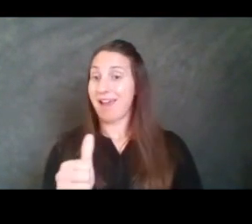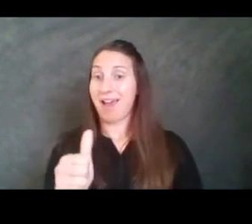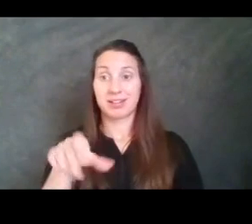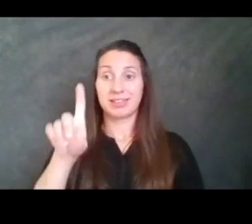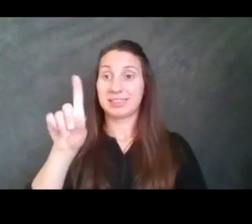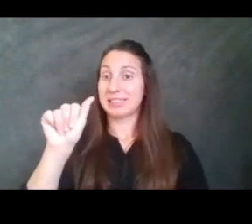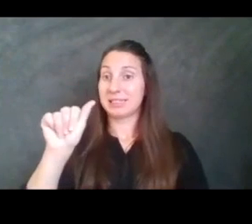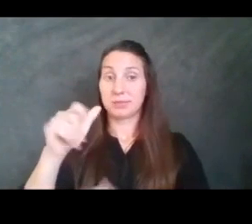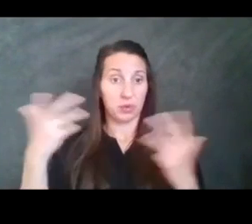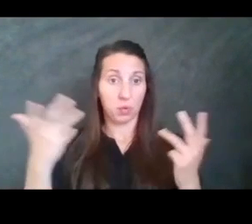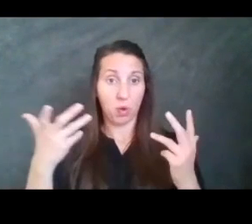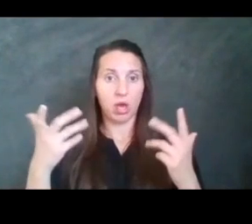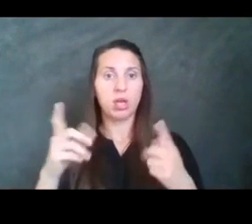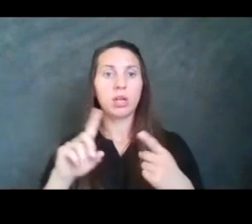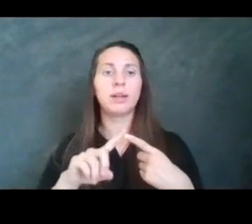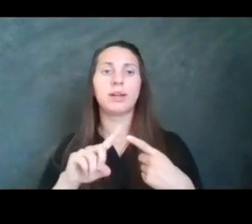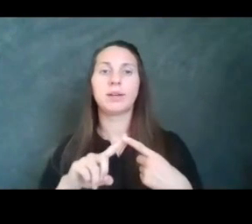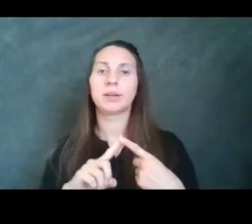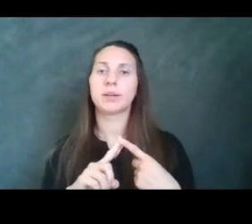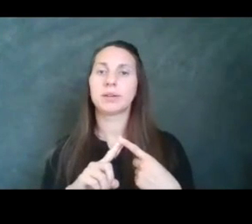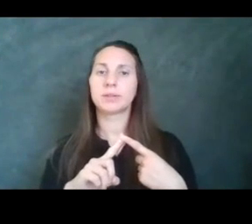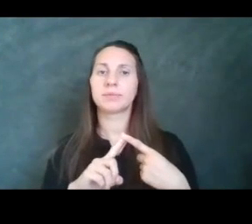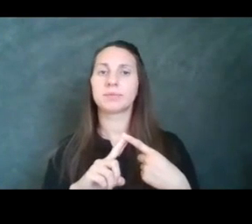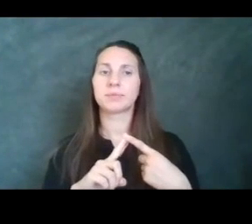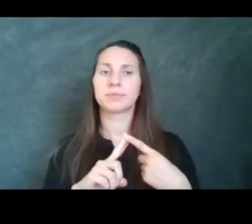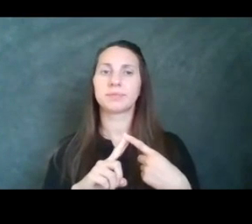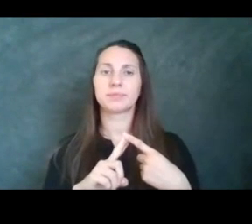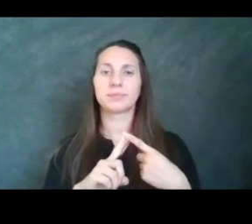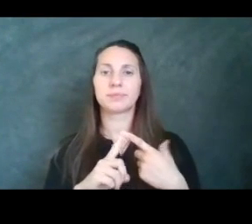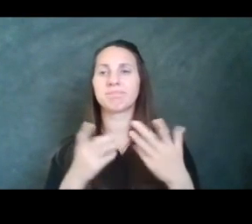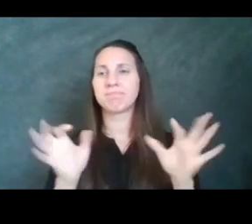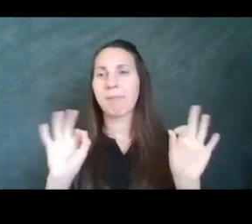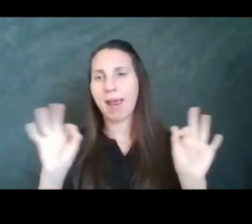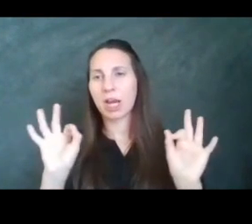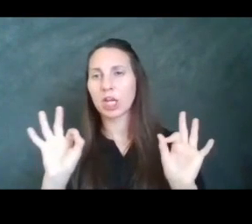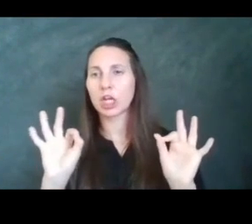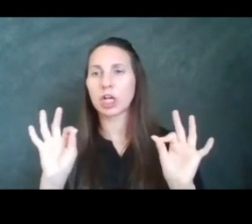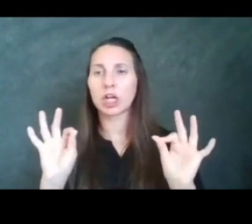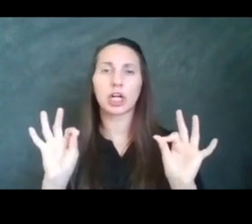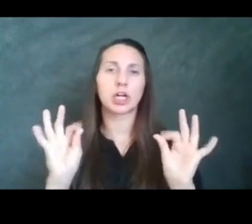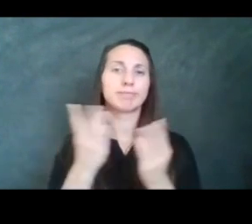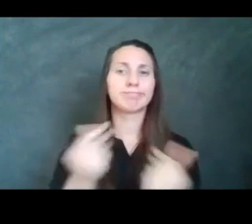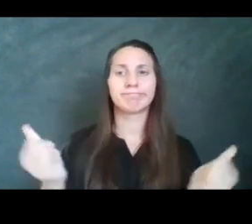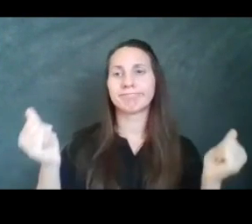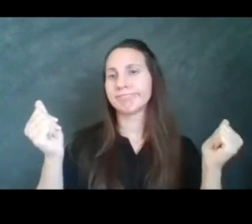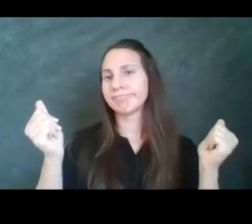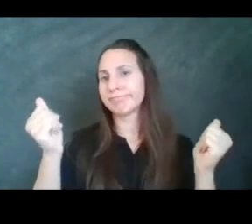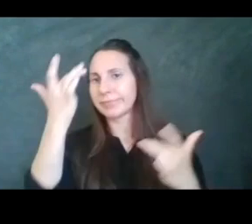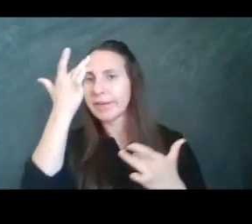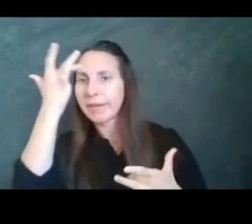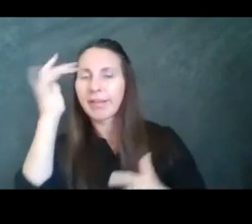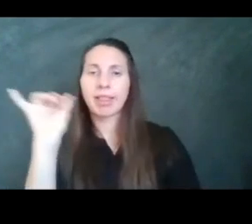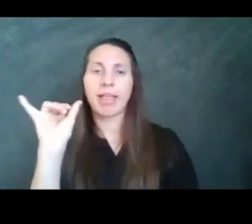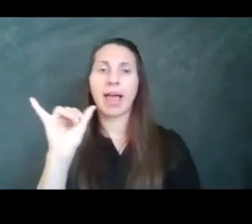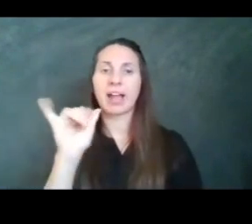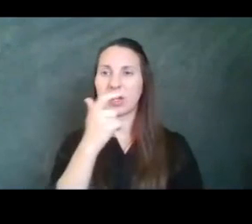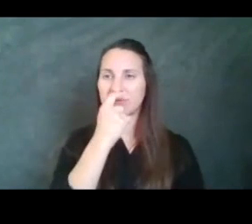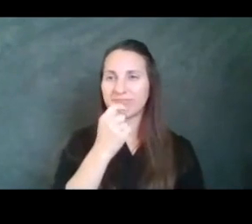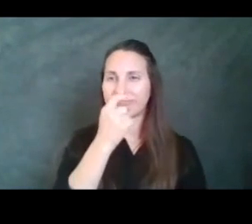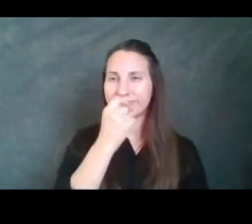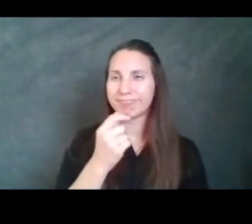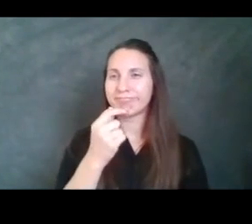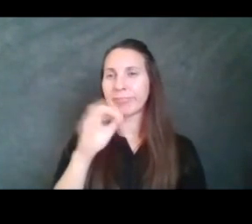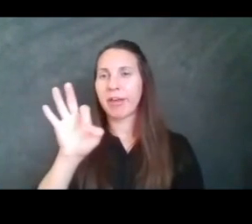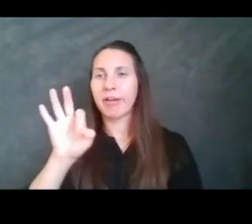the ADA are, transitory and minor general ailments like the common cold or a flu or